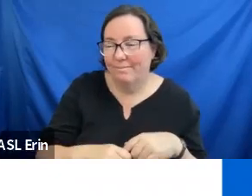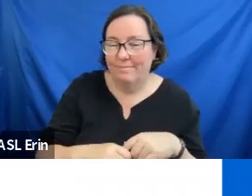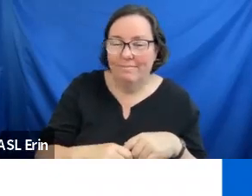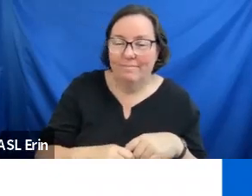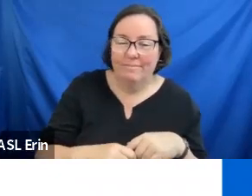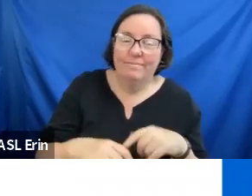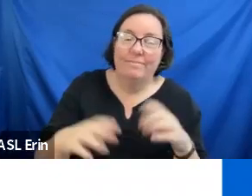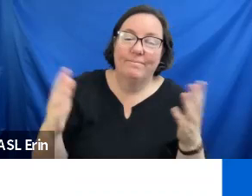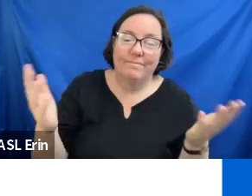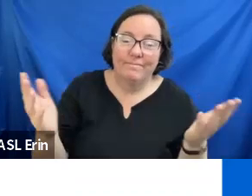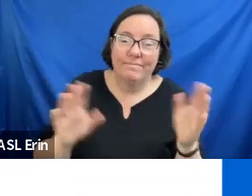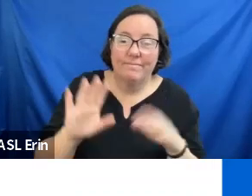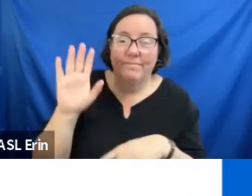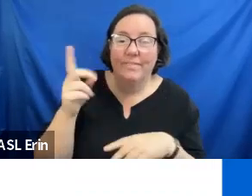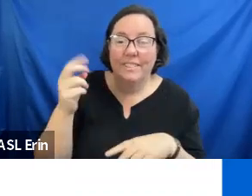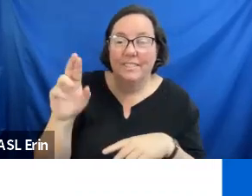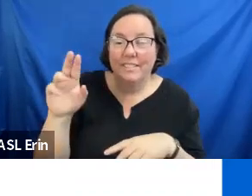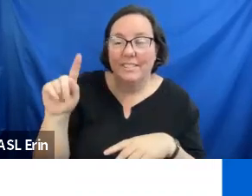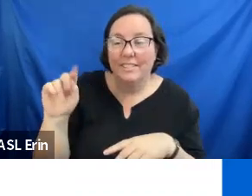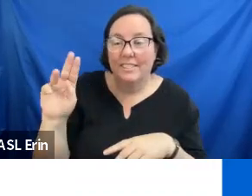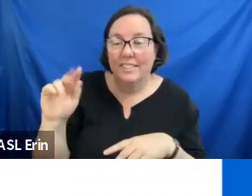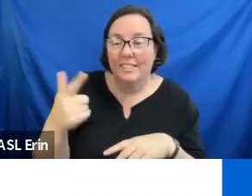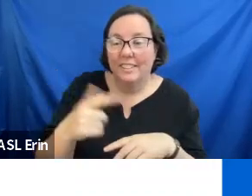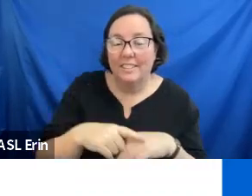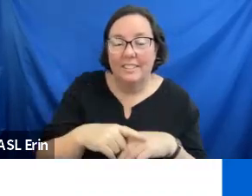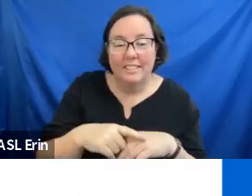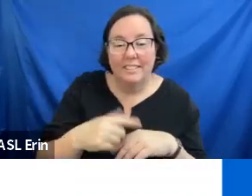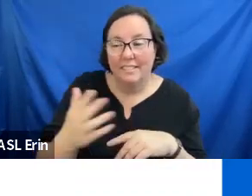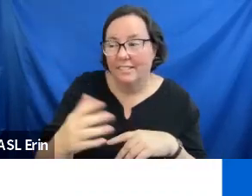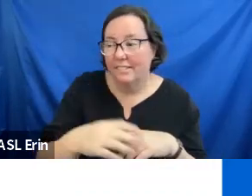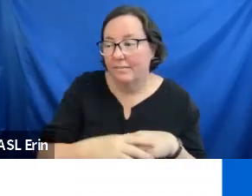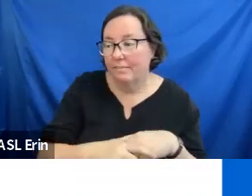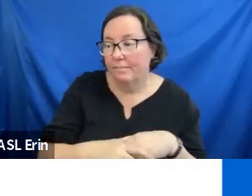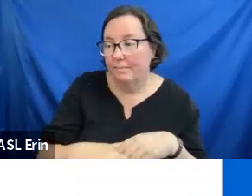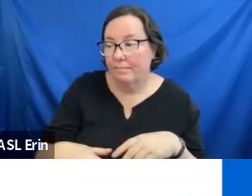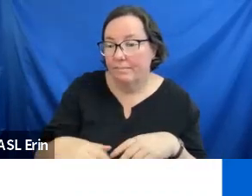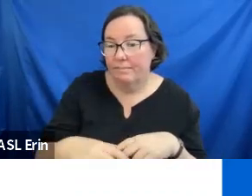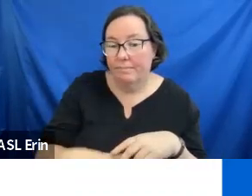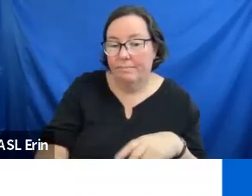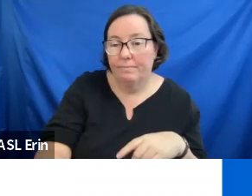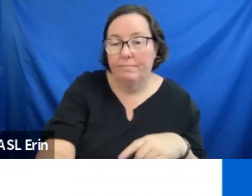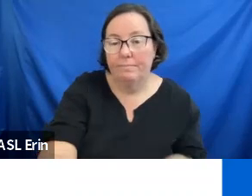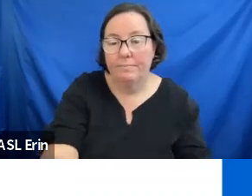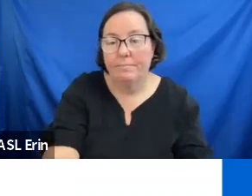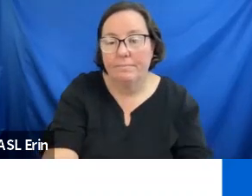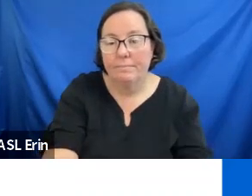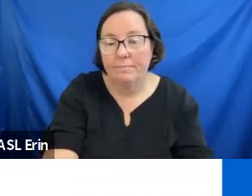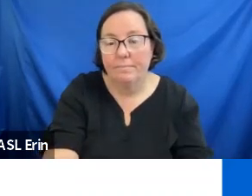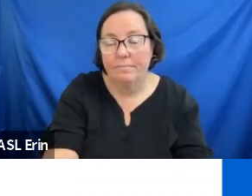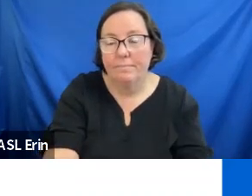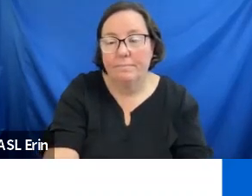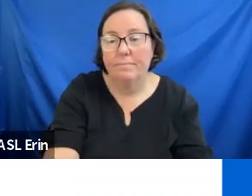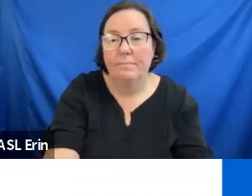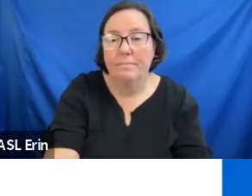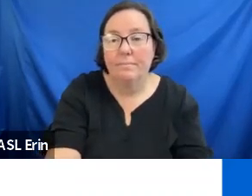I see Ms. Tung has her hand raised. Tung. Hi. So can I assume